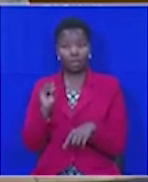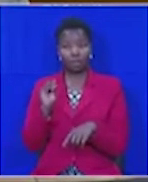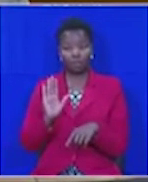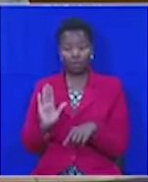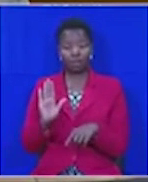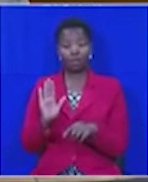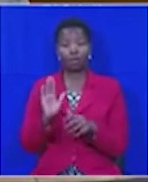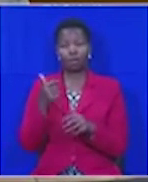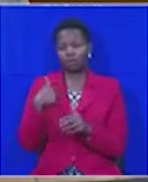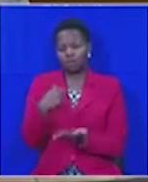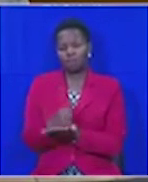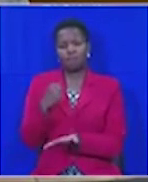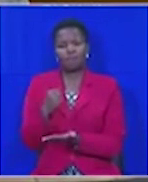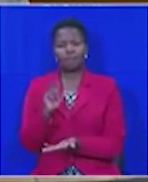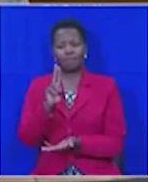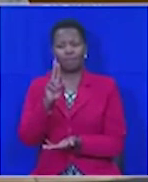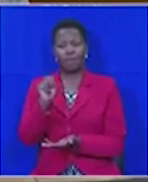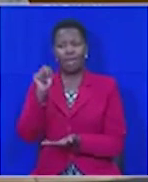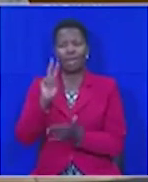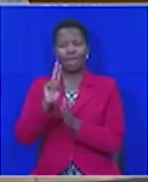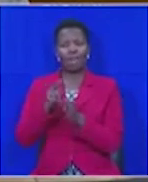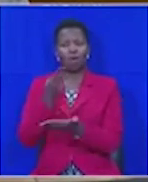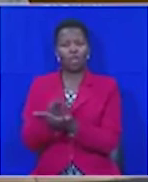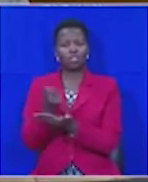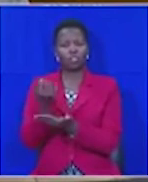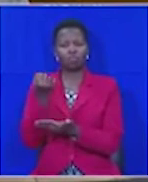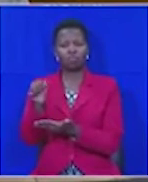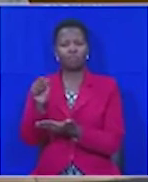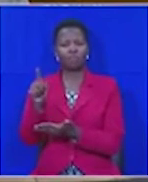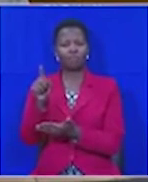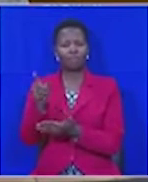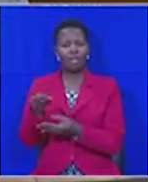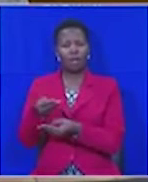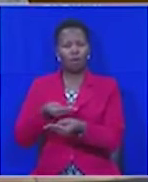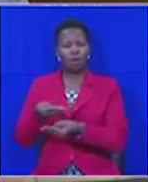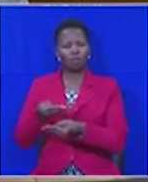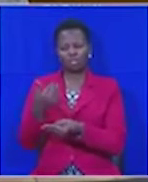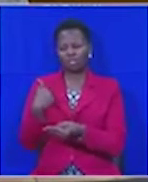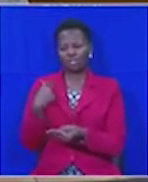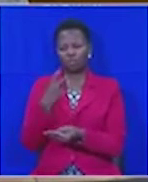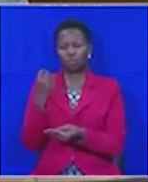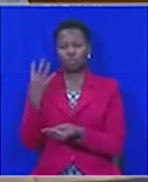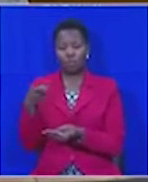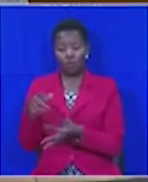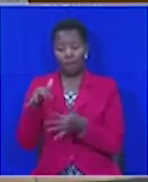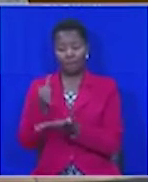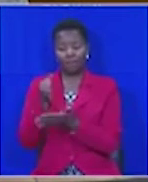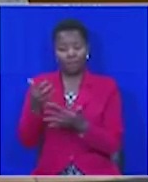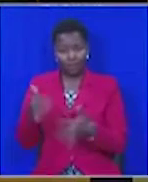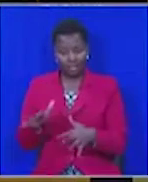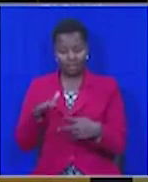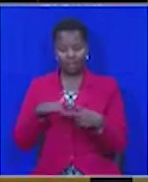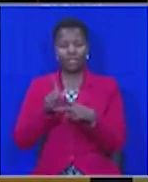the ratification of the United Nations Convention Against Corruption by Parliament in 2004, also subscribed to